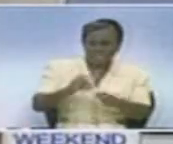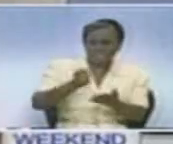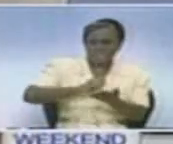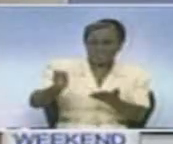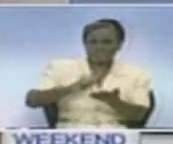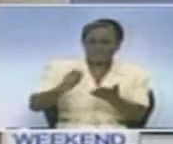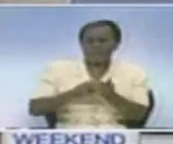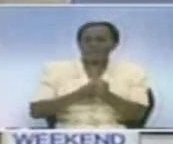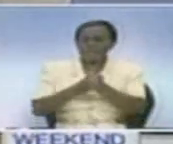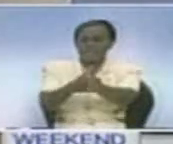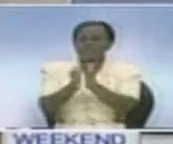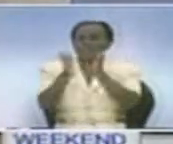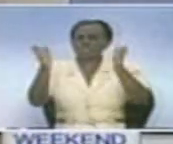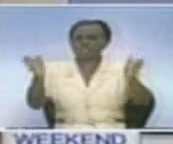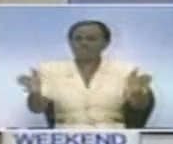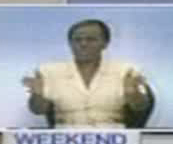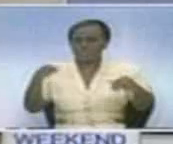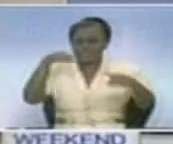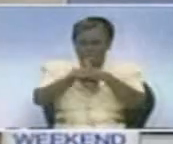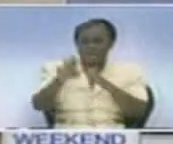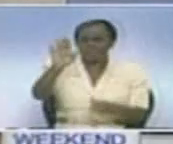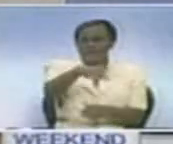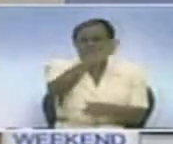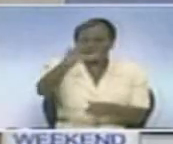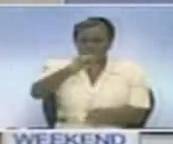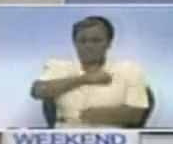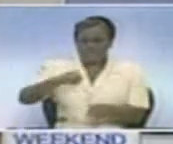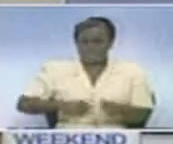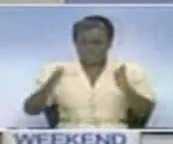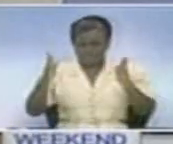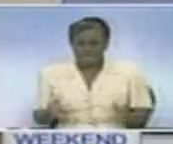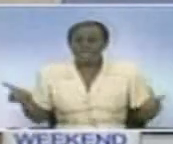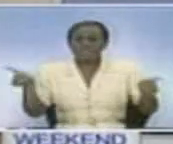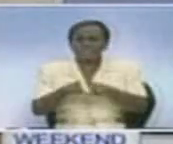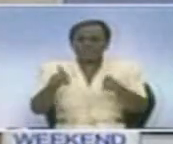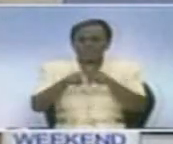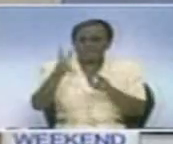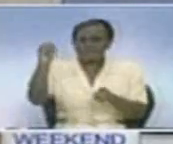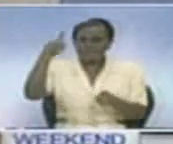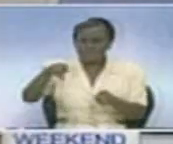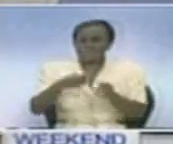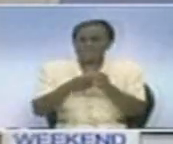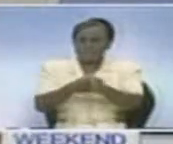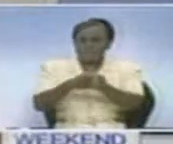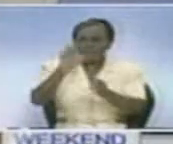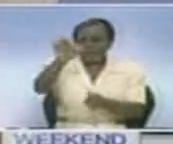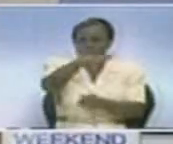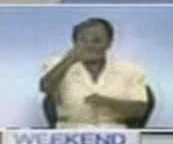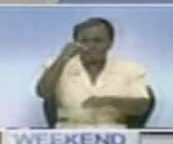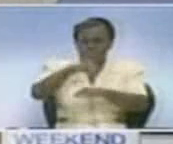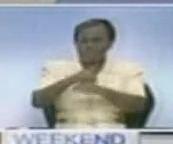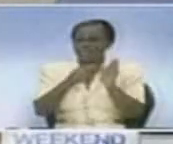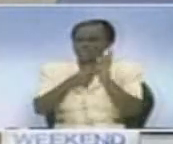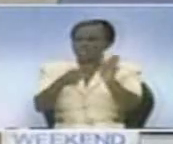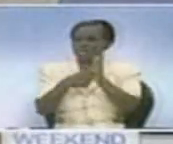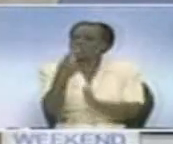by the majority leaders in parliament, that is Senator Kithure Kindiki and Member of Parliament Aden Duale. Now here are just some snapshots